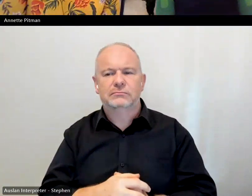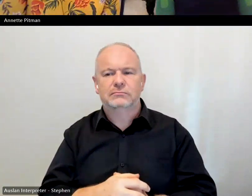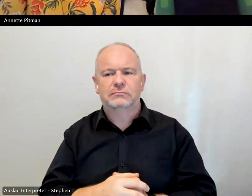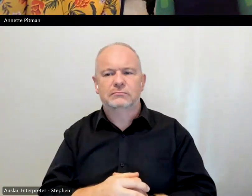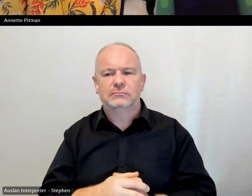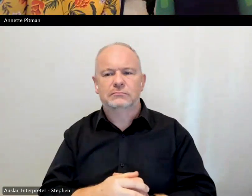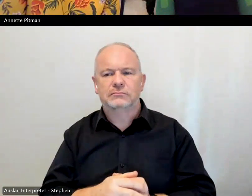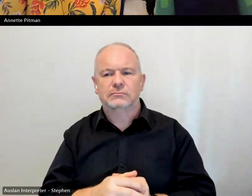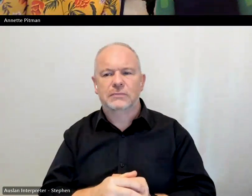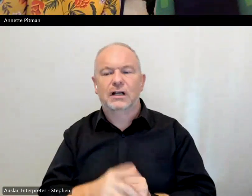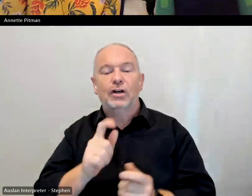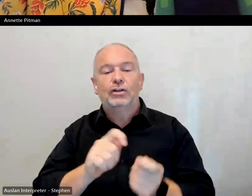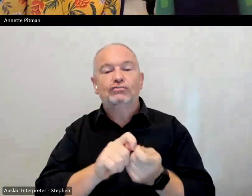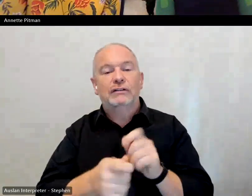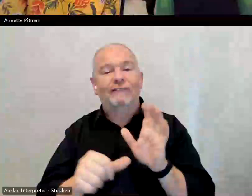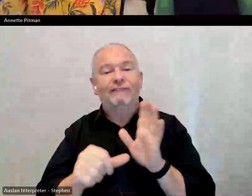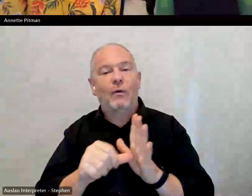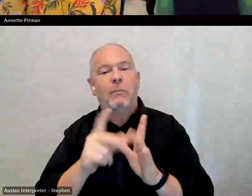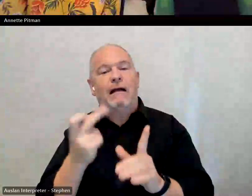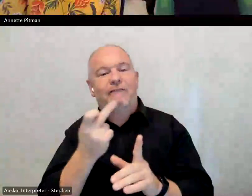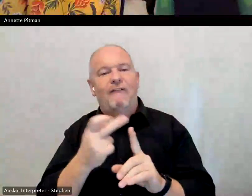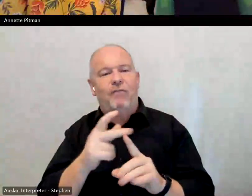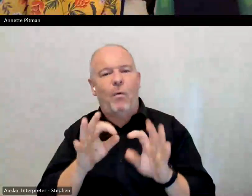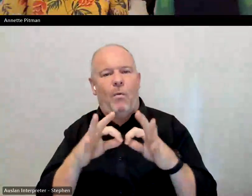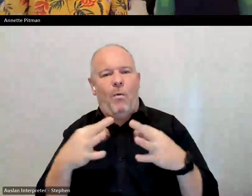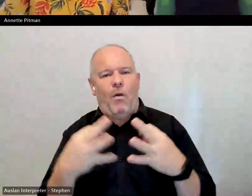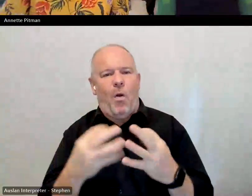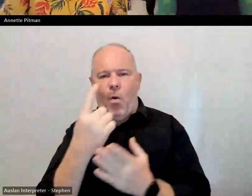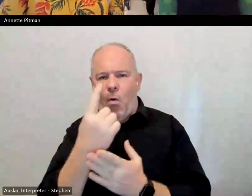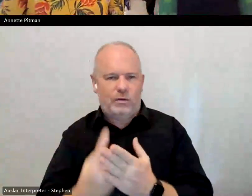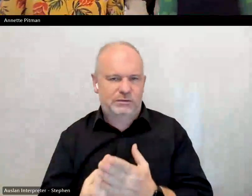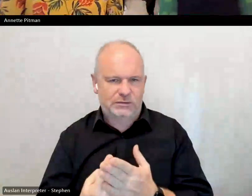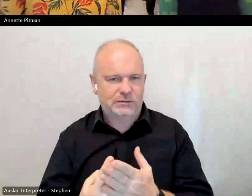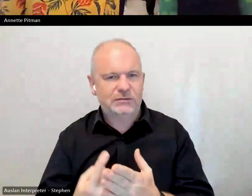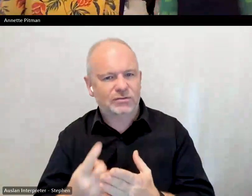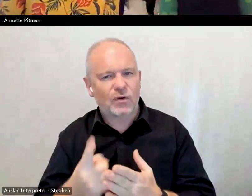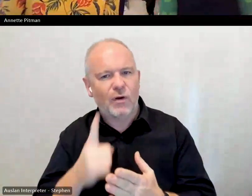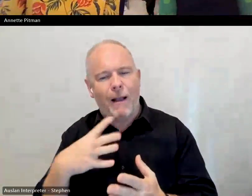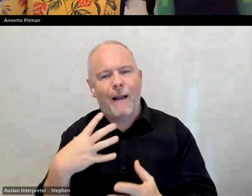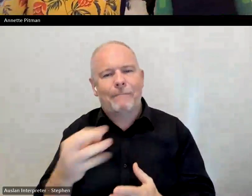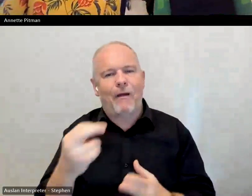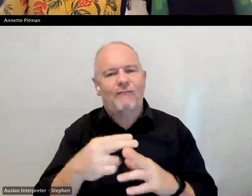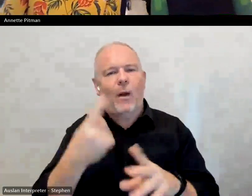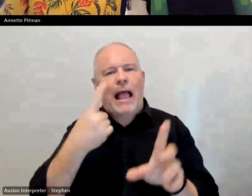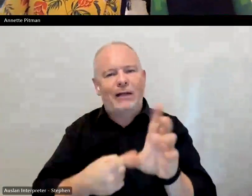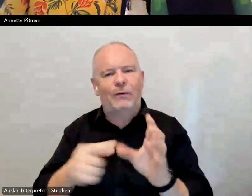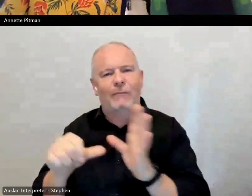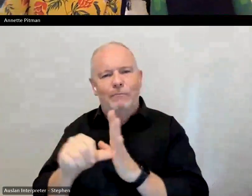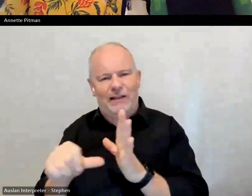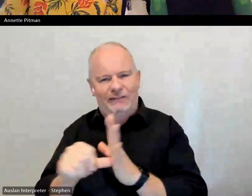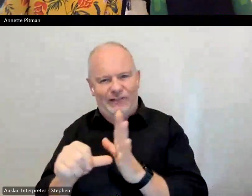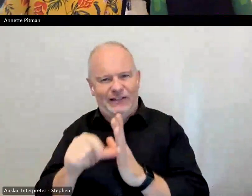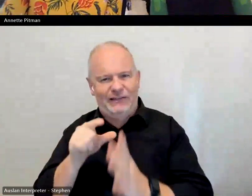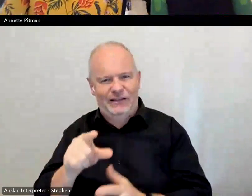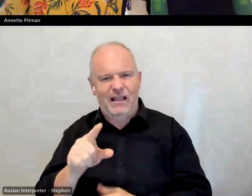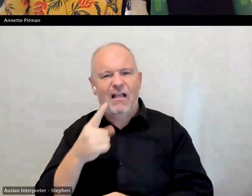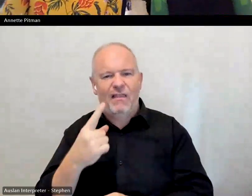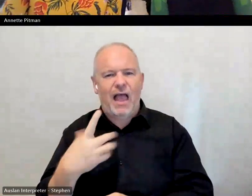The transitional funding will be available for organisations only, so they will be able to apply for annual program funding, and that's